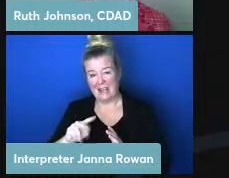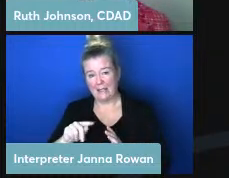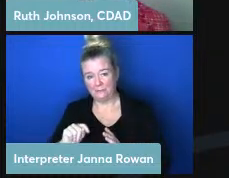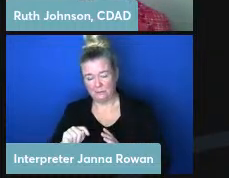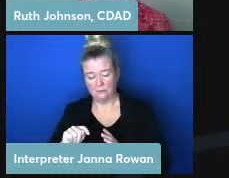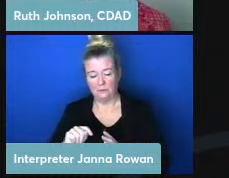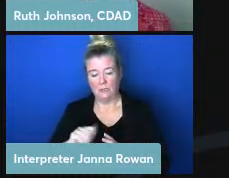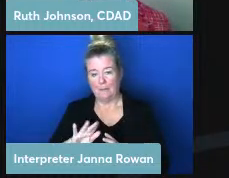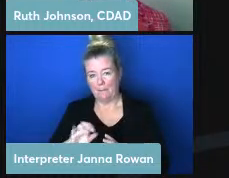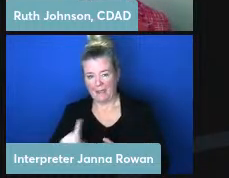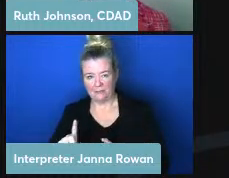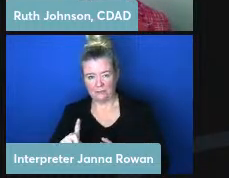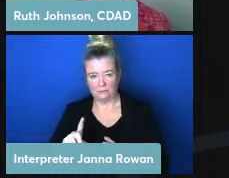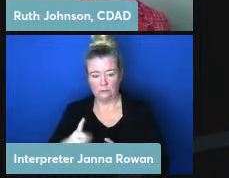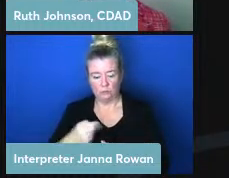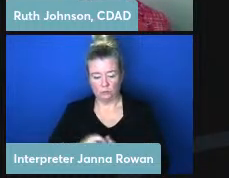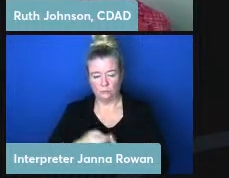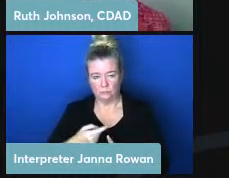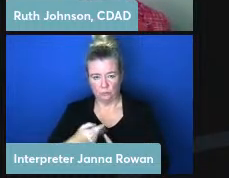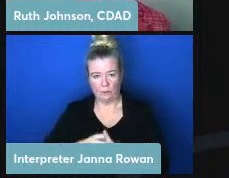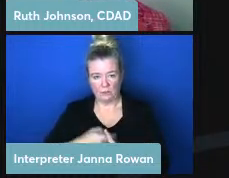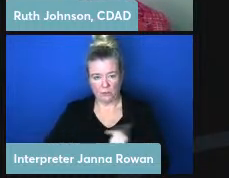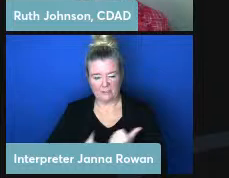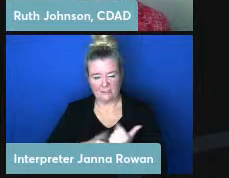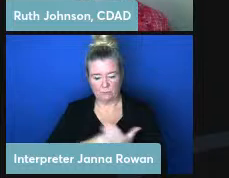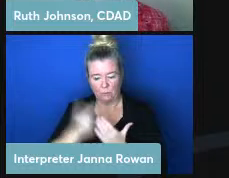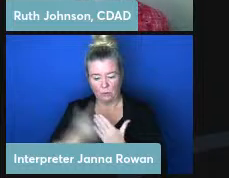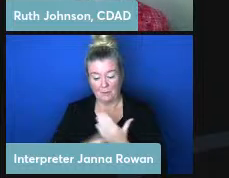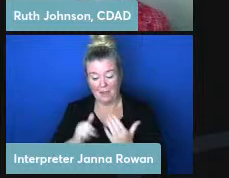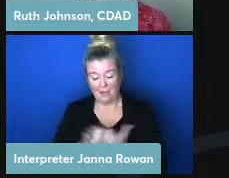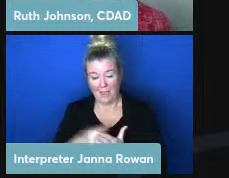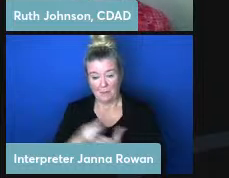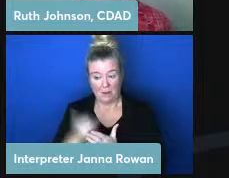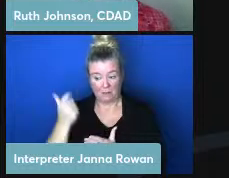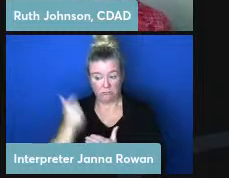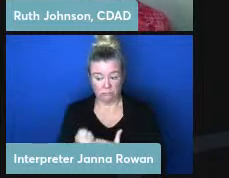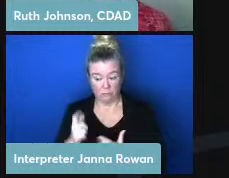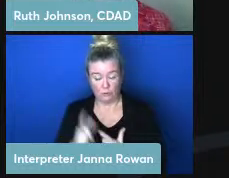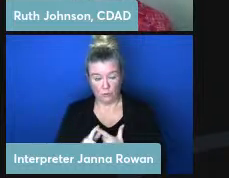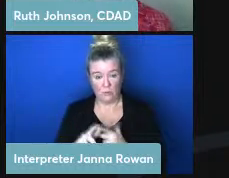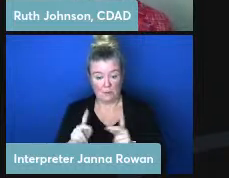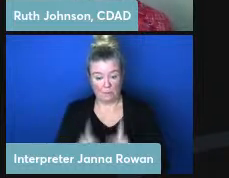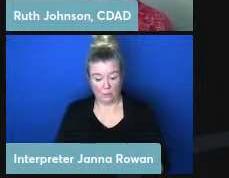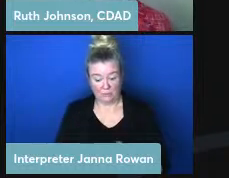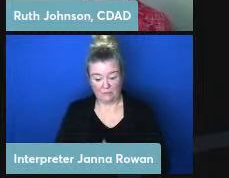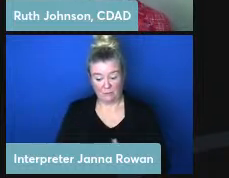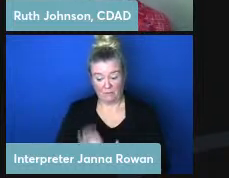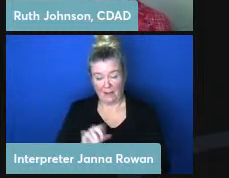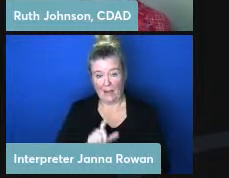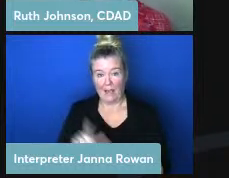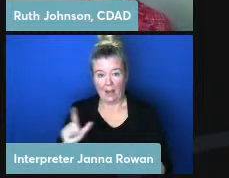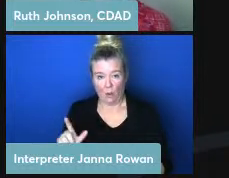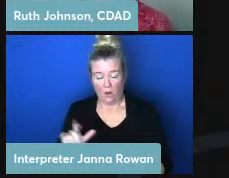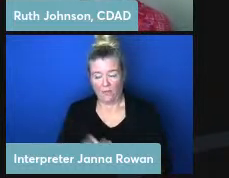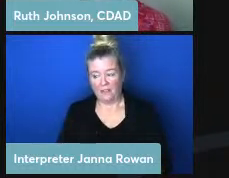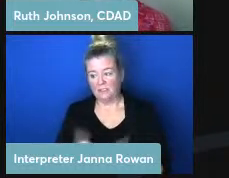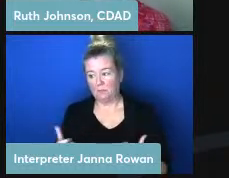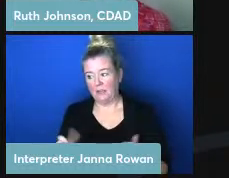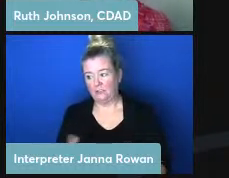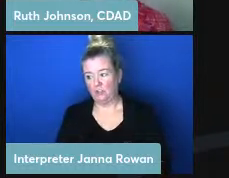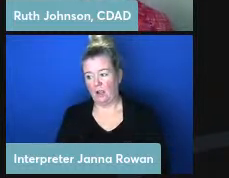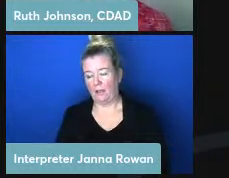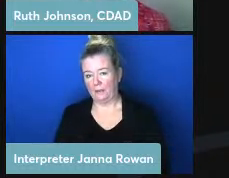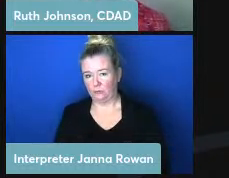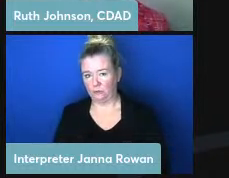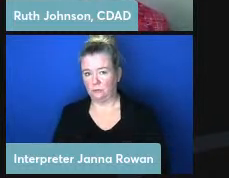assistance program. And under these programs, the subsidy goes to a tenant who has to find a landlord, and that's a tremendous challenge,